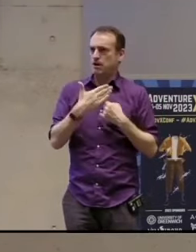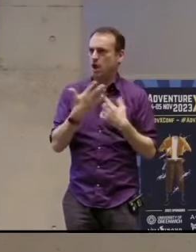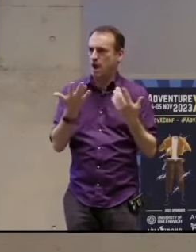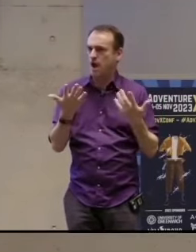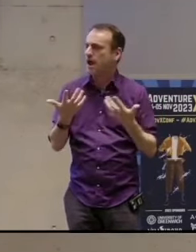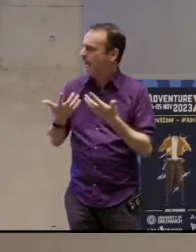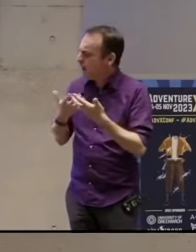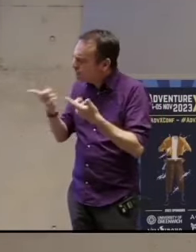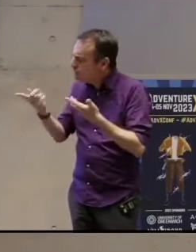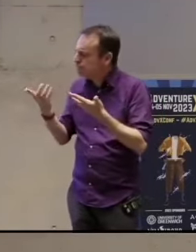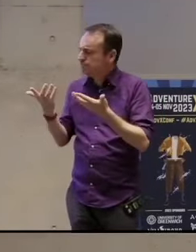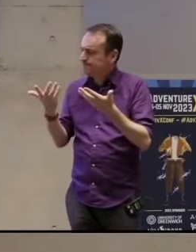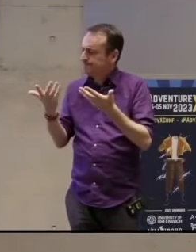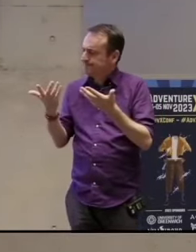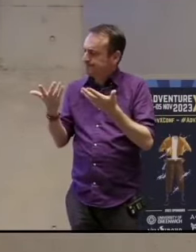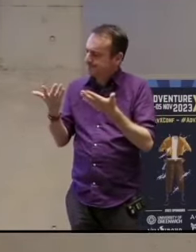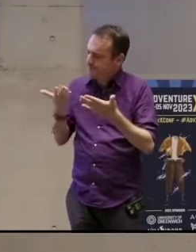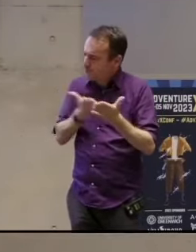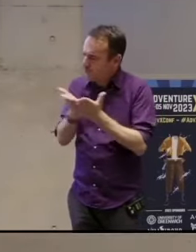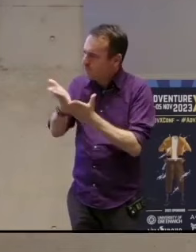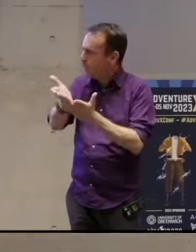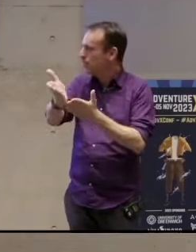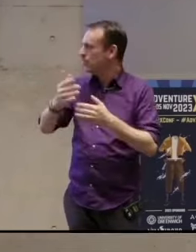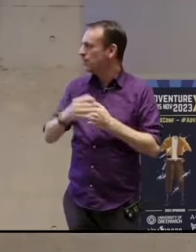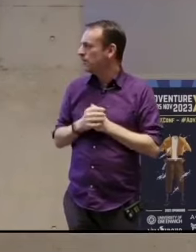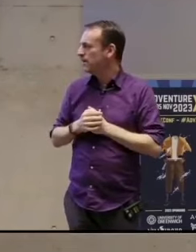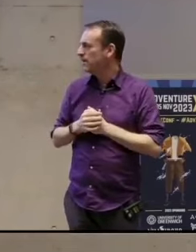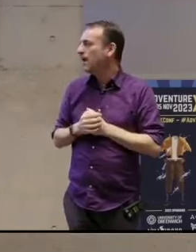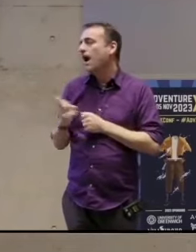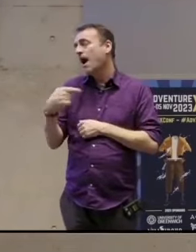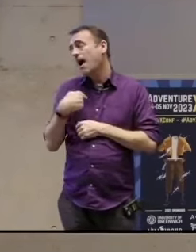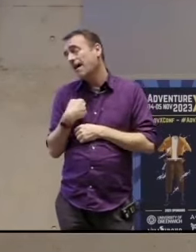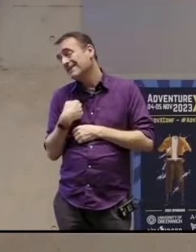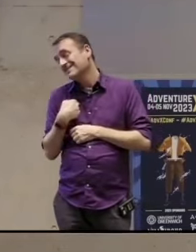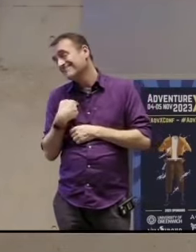I mean, I think I've been lucky